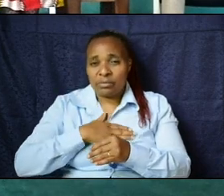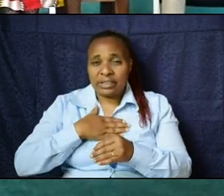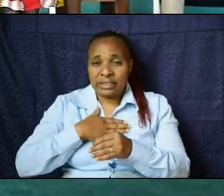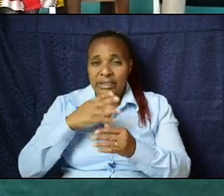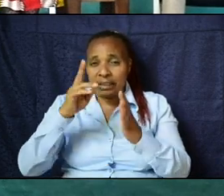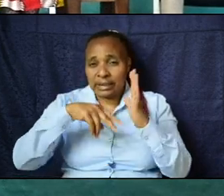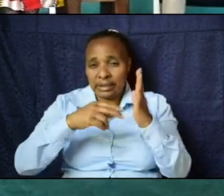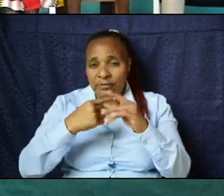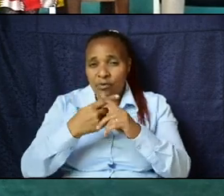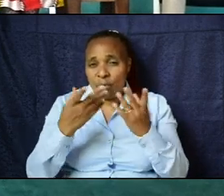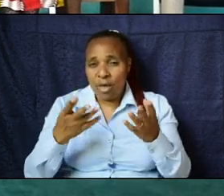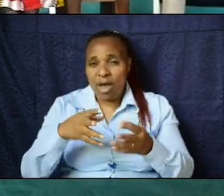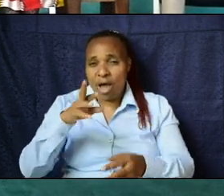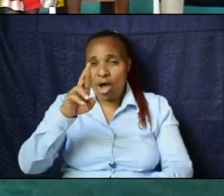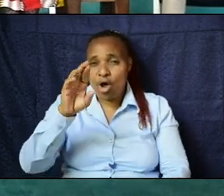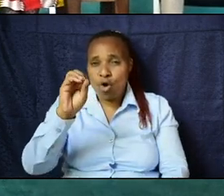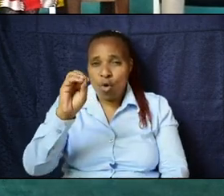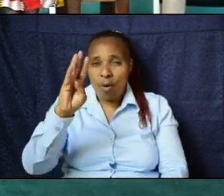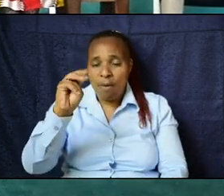Romans.